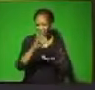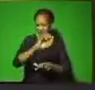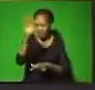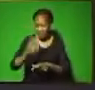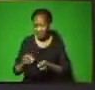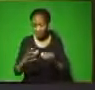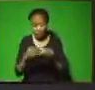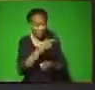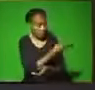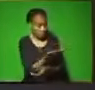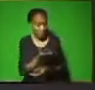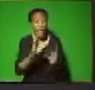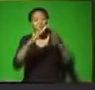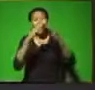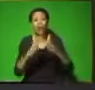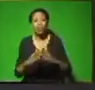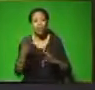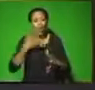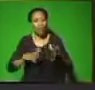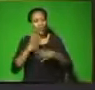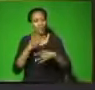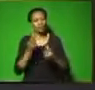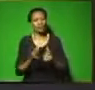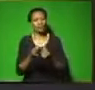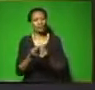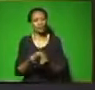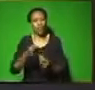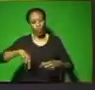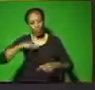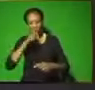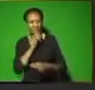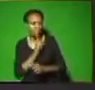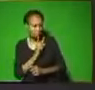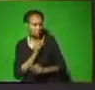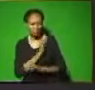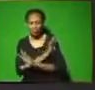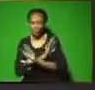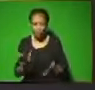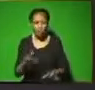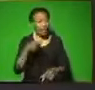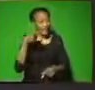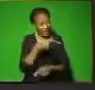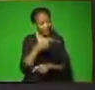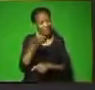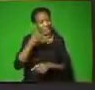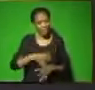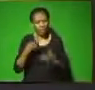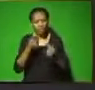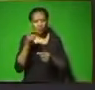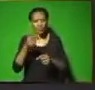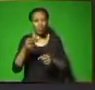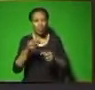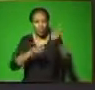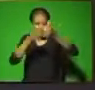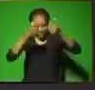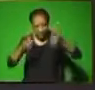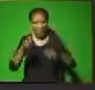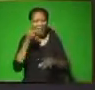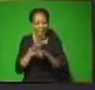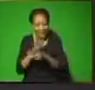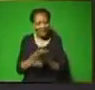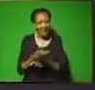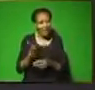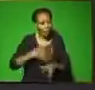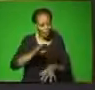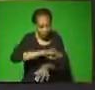House, wants to operate without criticism. They want a situation in which they are the executive and the oversight. Eliminating